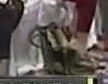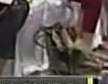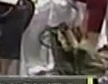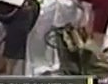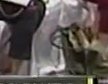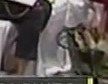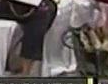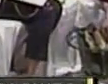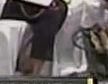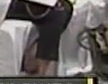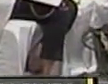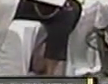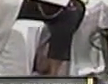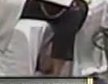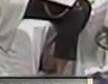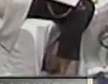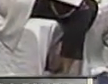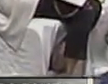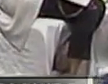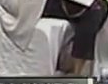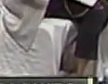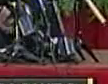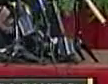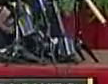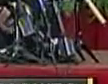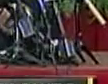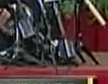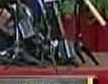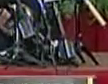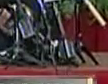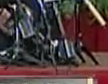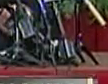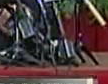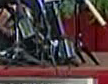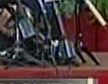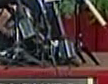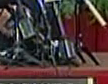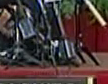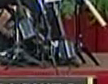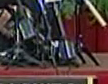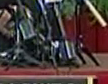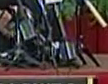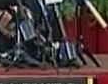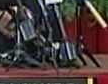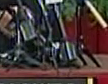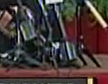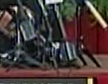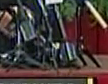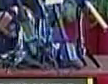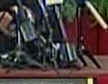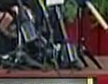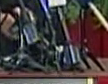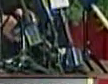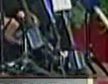Bismillahirrahmanirrahim. Before I begin today's briefing, I would like to reiterate what Australian Prime Minister Dr. Tony